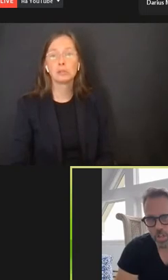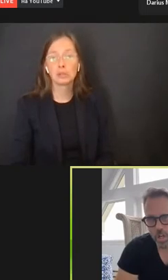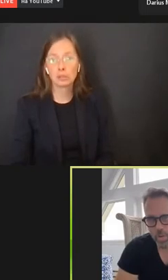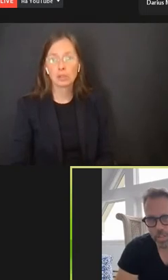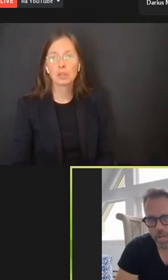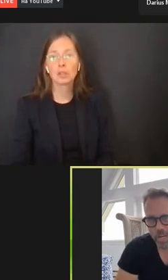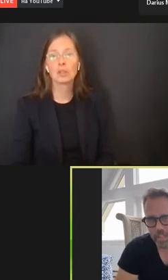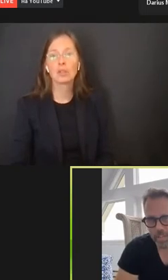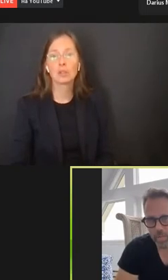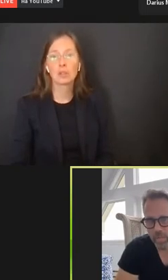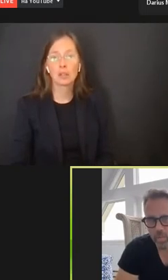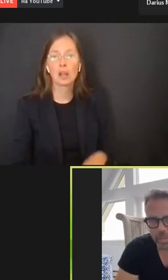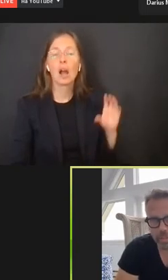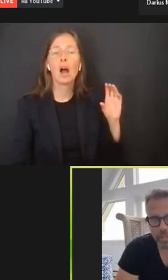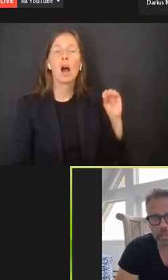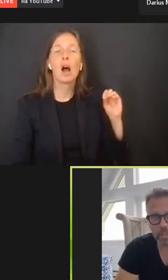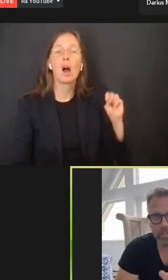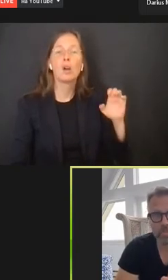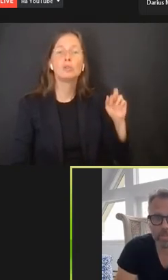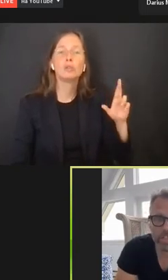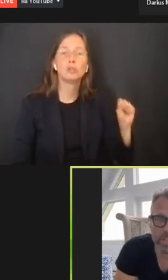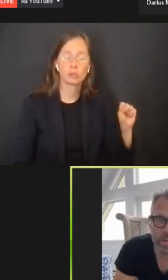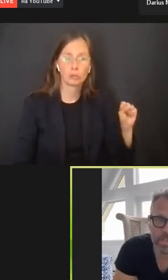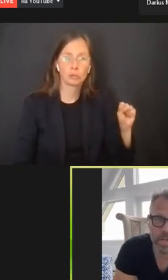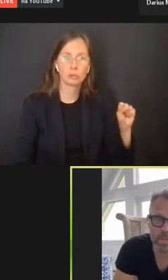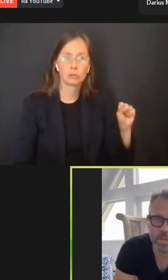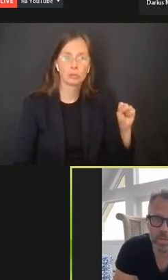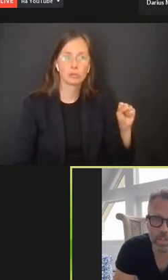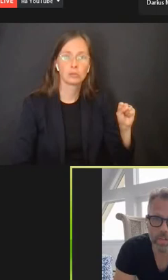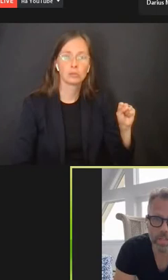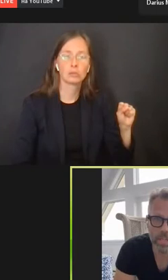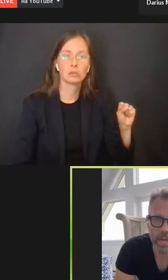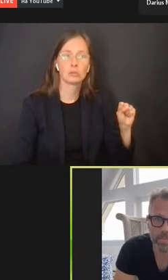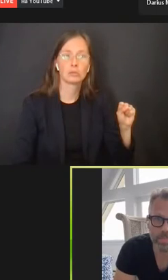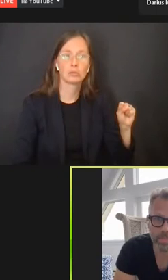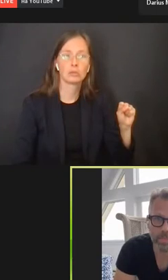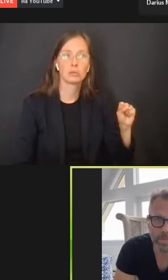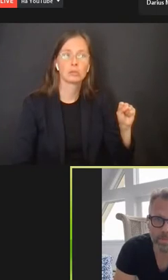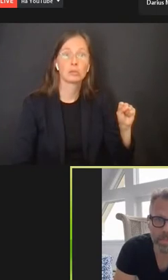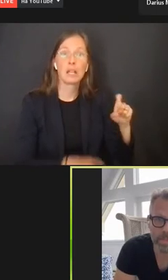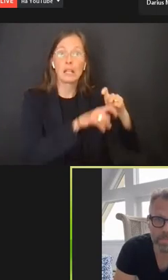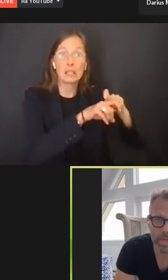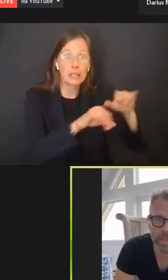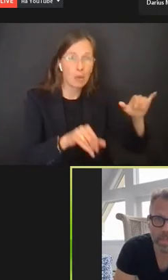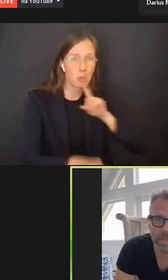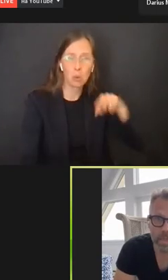the Oscars coincided with a really, as you know, Misha, coincided with a really crazy time for me,